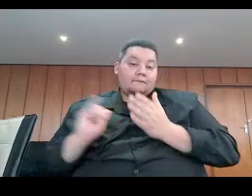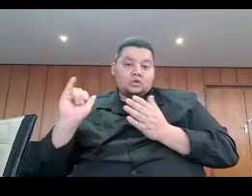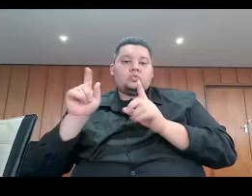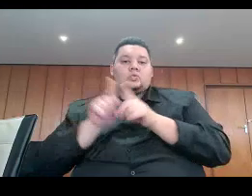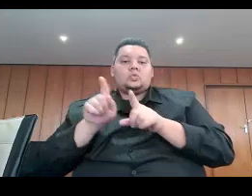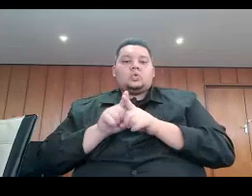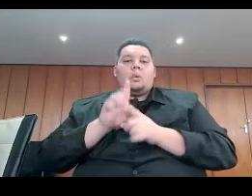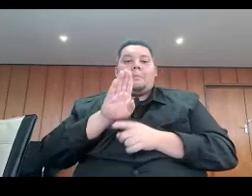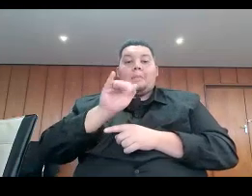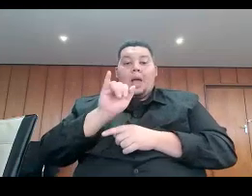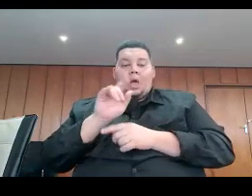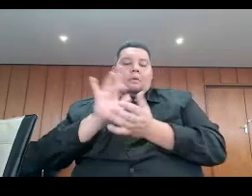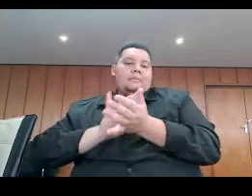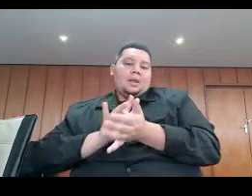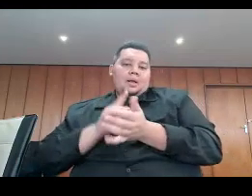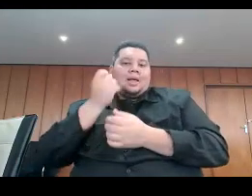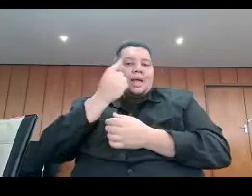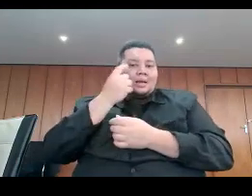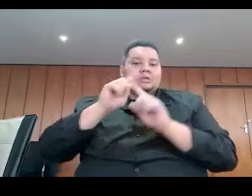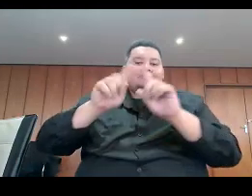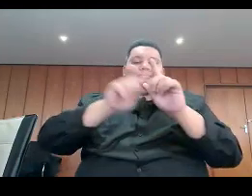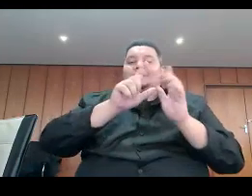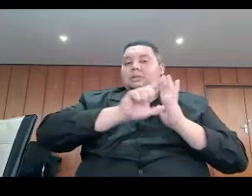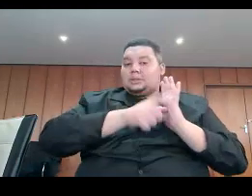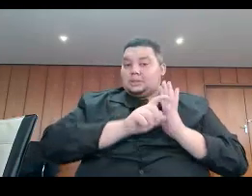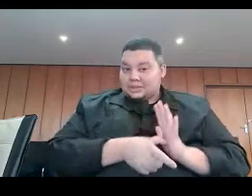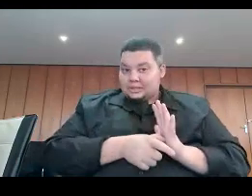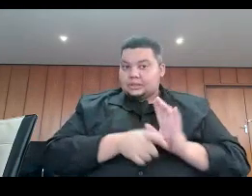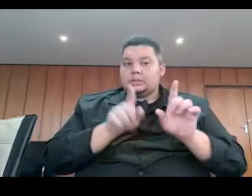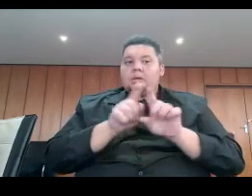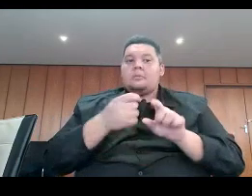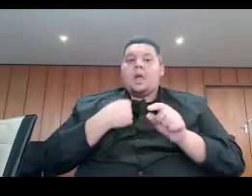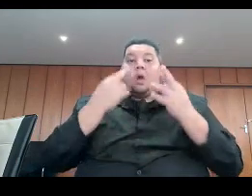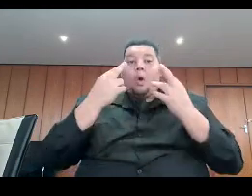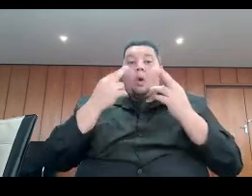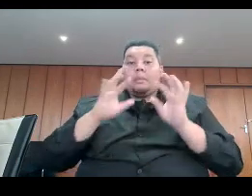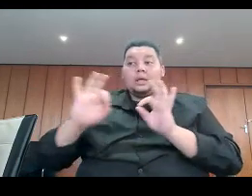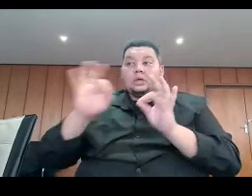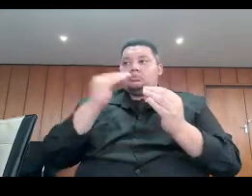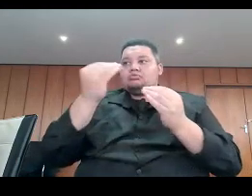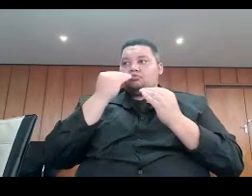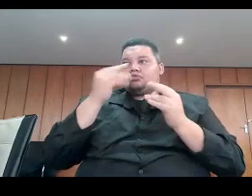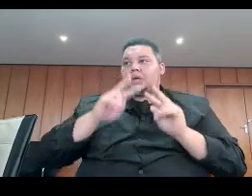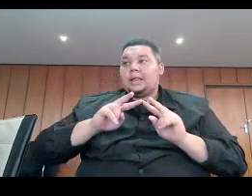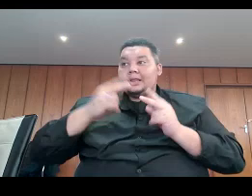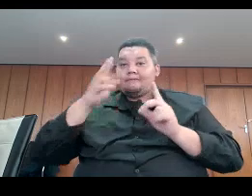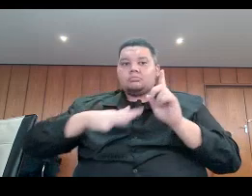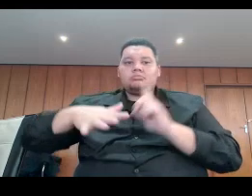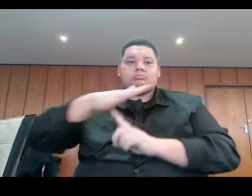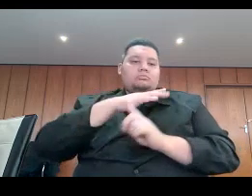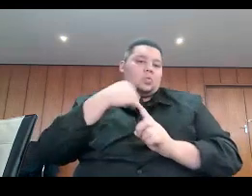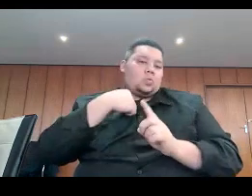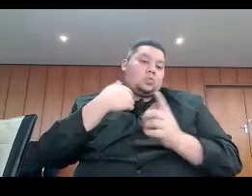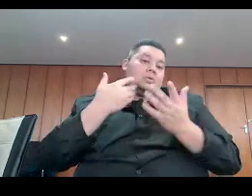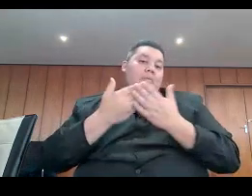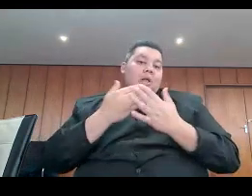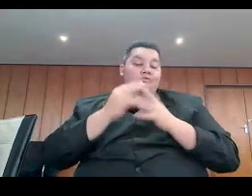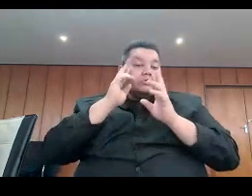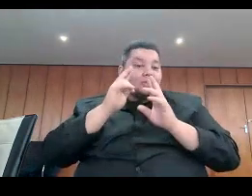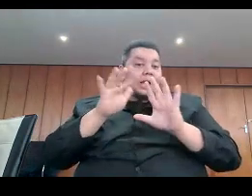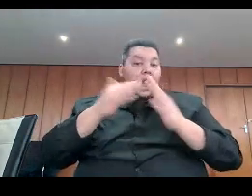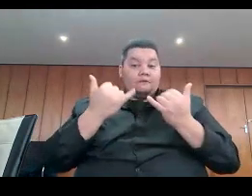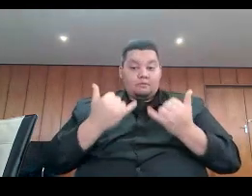of disability. And I hope that is going to take us to a different place in respect of